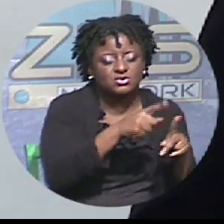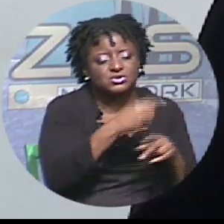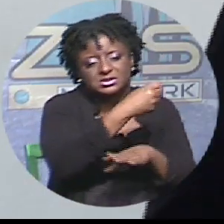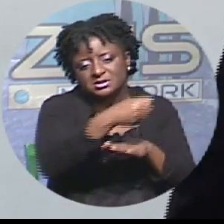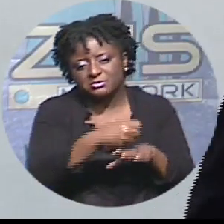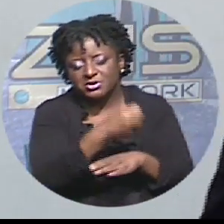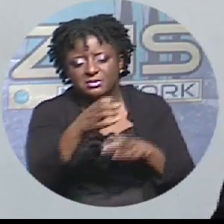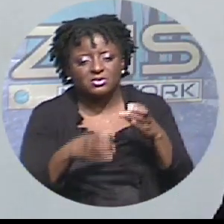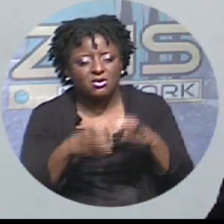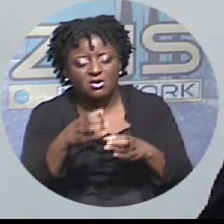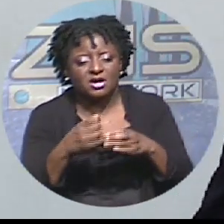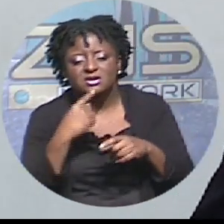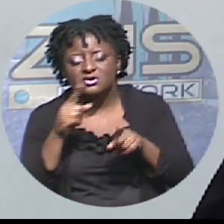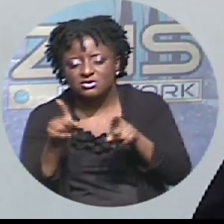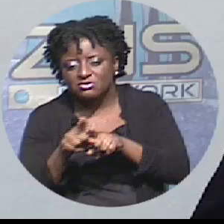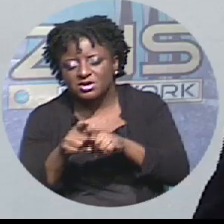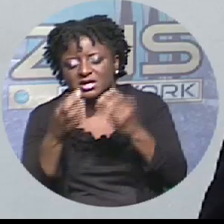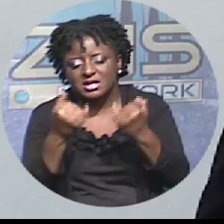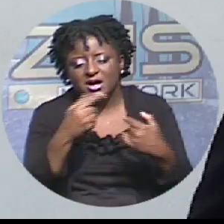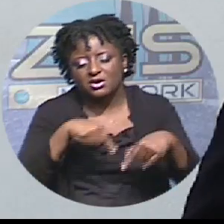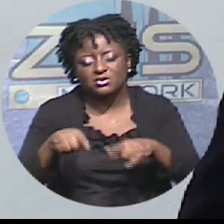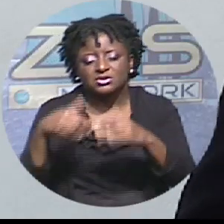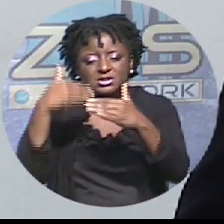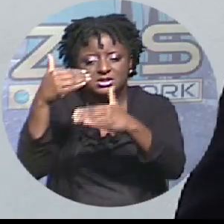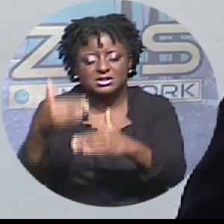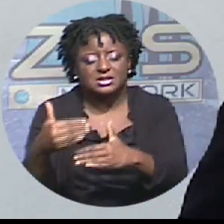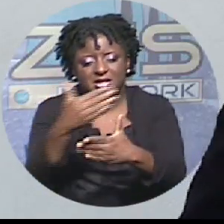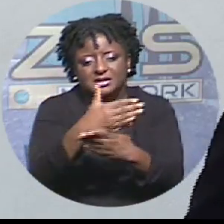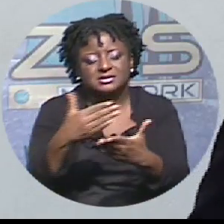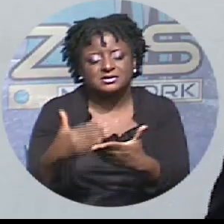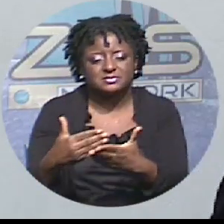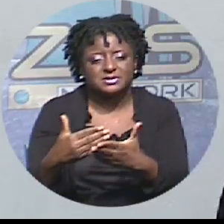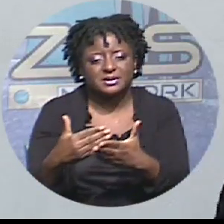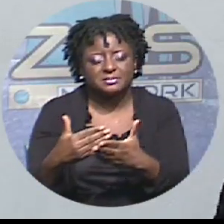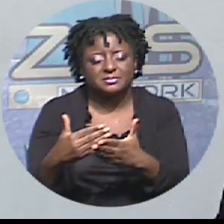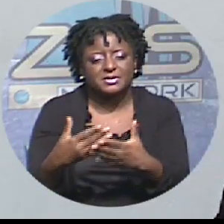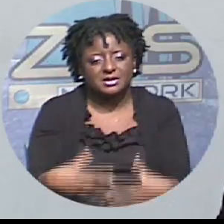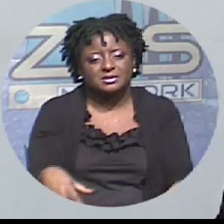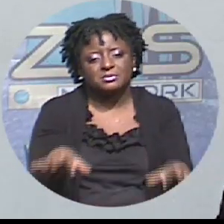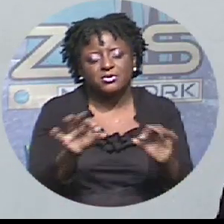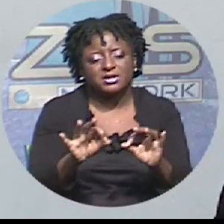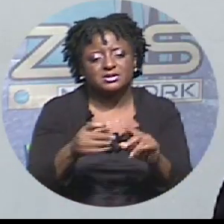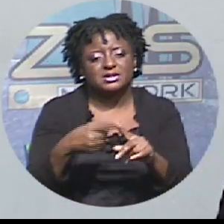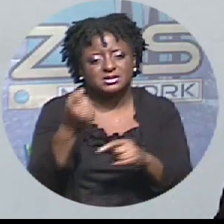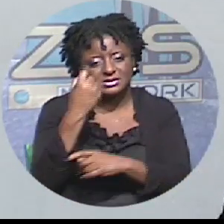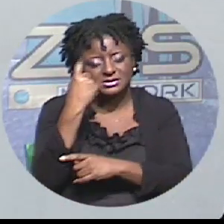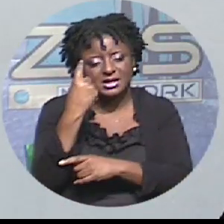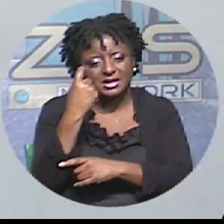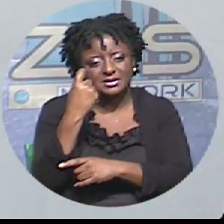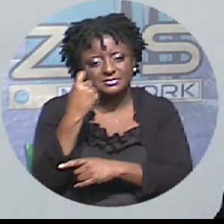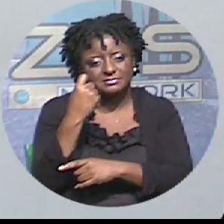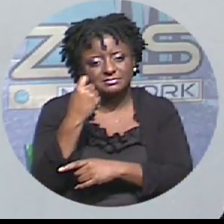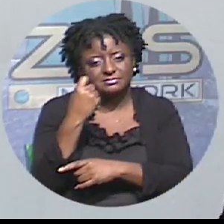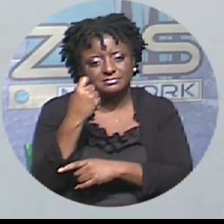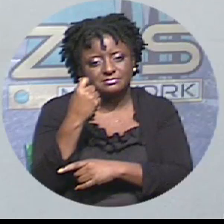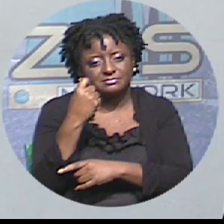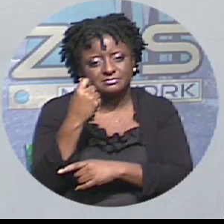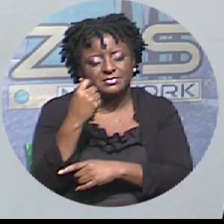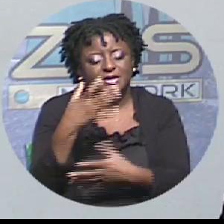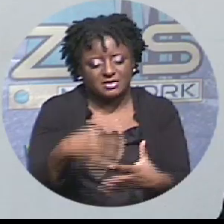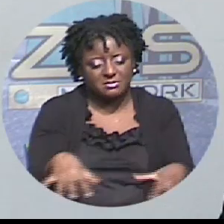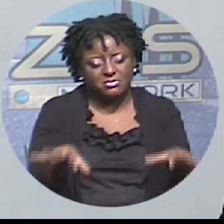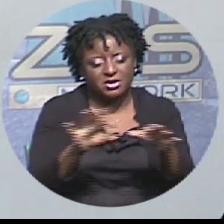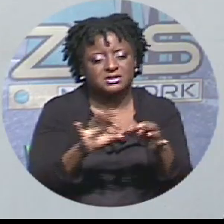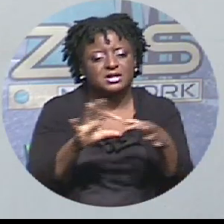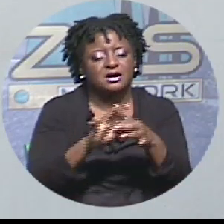Court to agree and now go into the next step. I think it's fundamental for us to understand the import of Bahama to the tourism